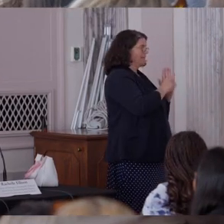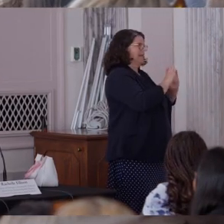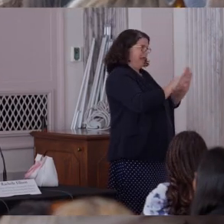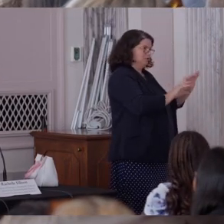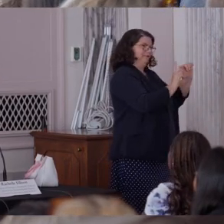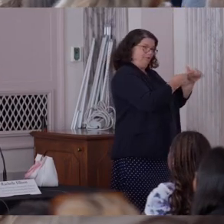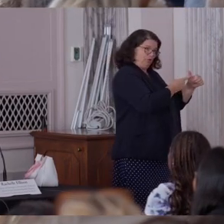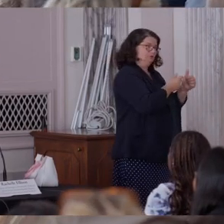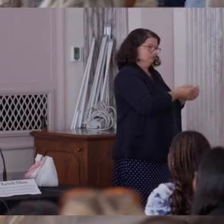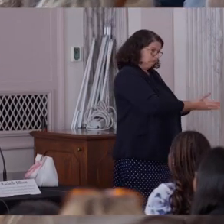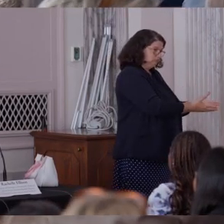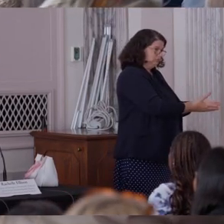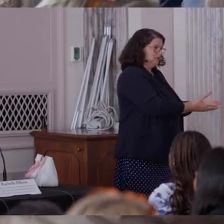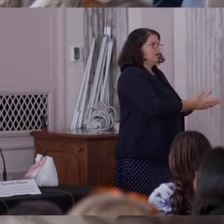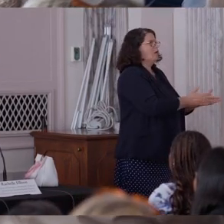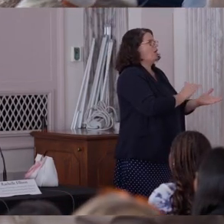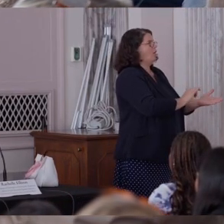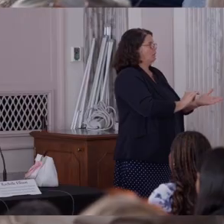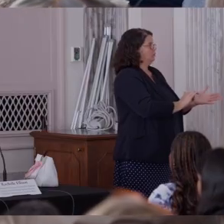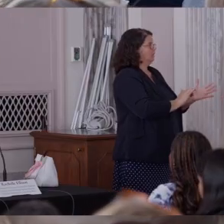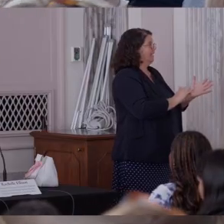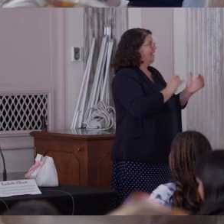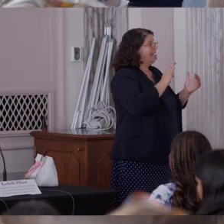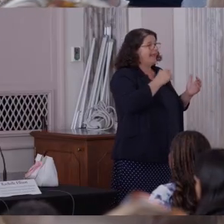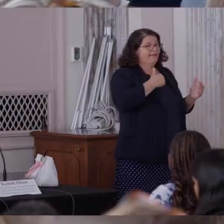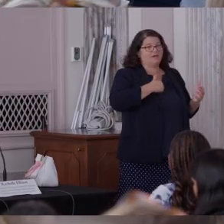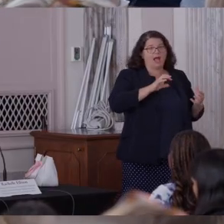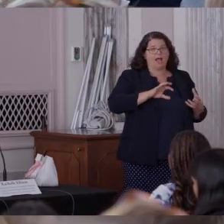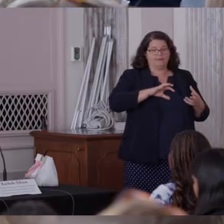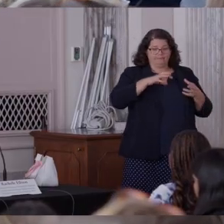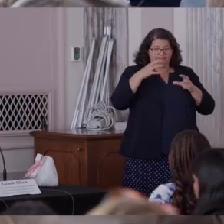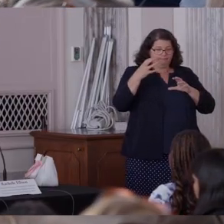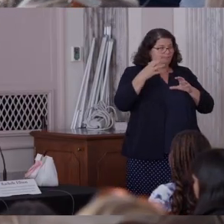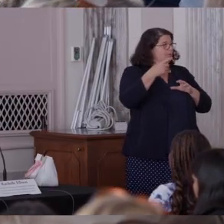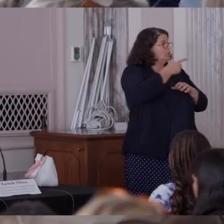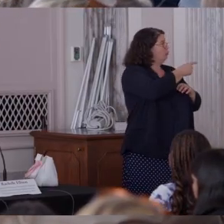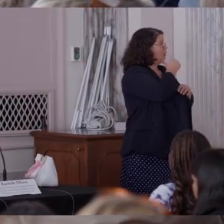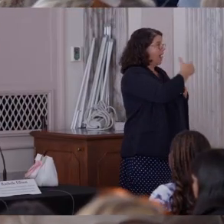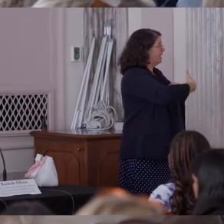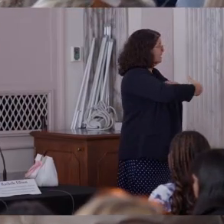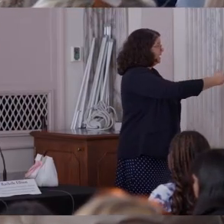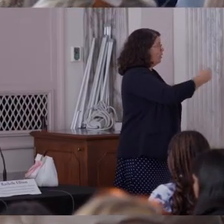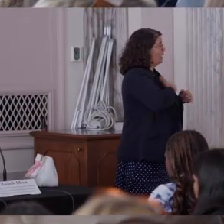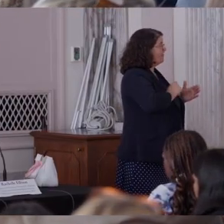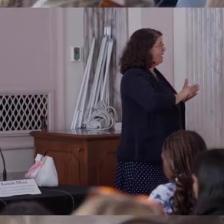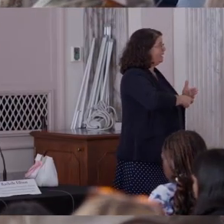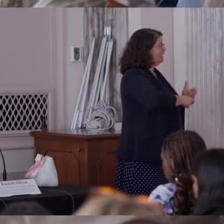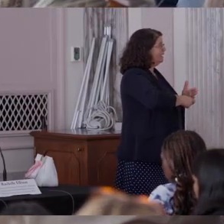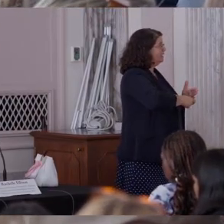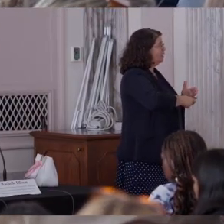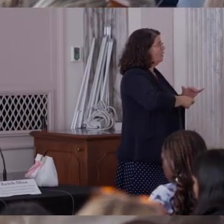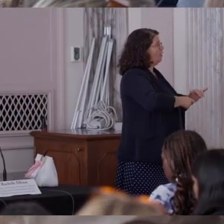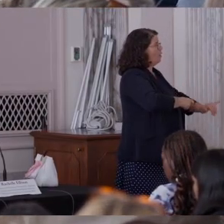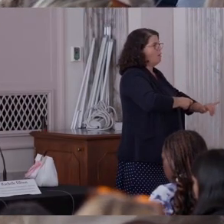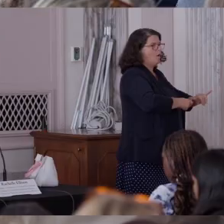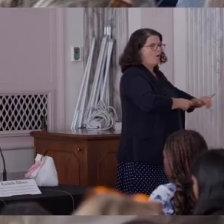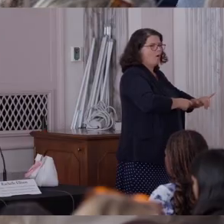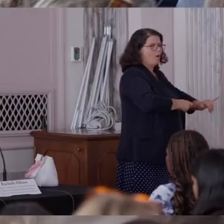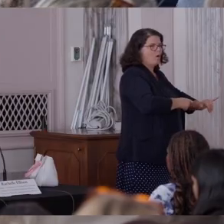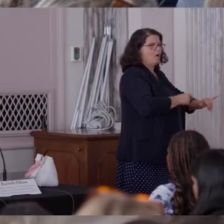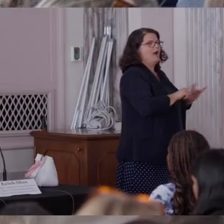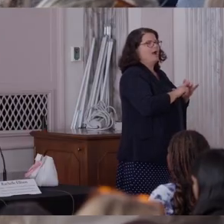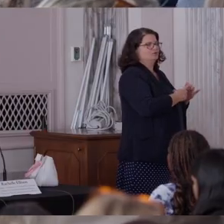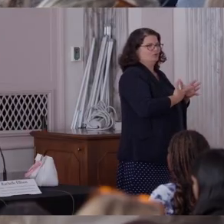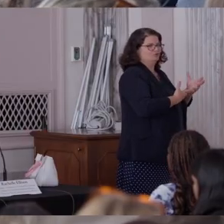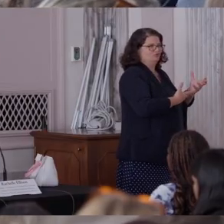that I'm not going to lose my keys if I fail, so how about let's try it in a different way. So the stages of change started to